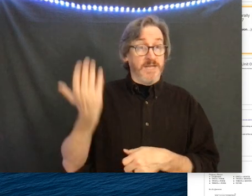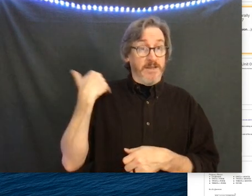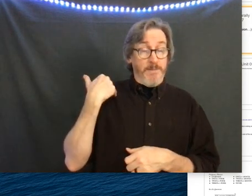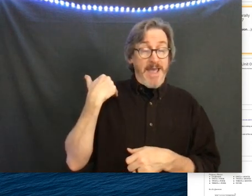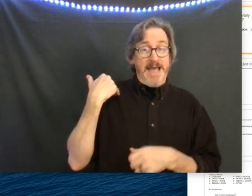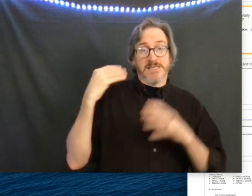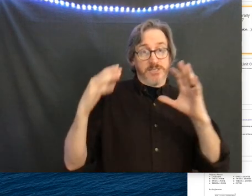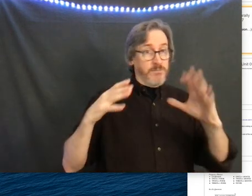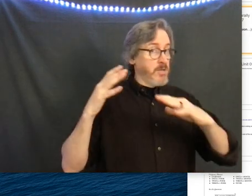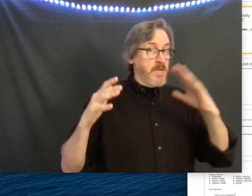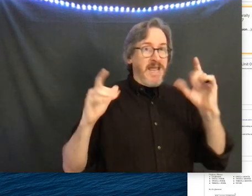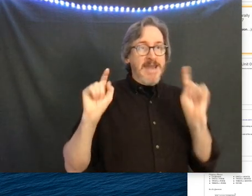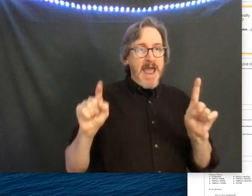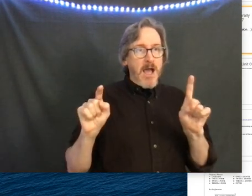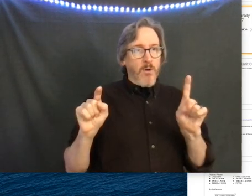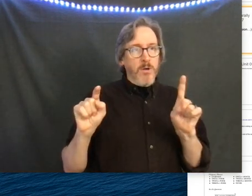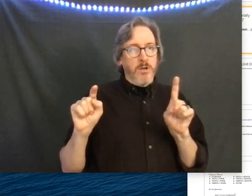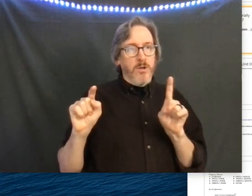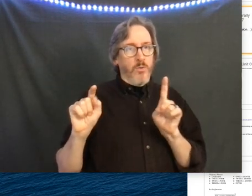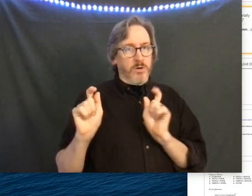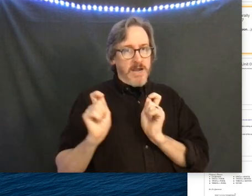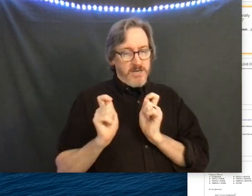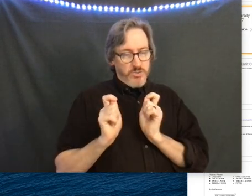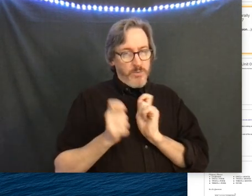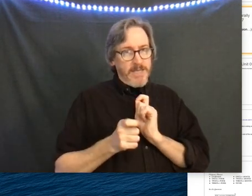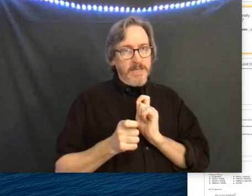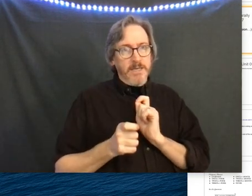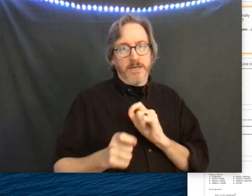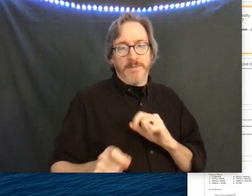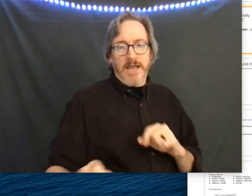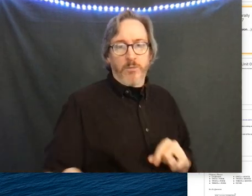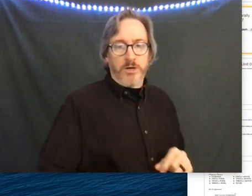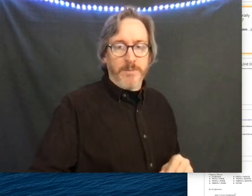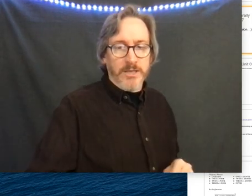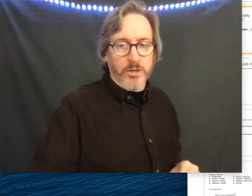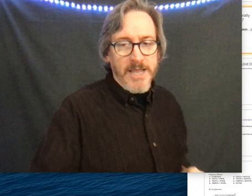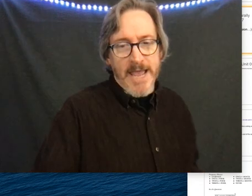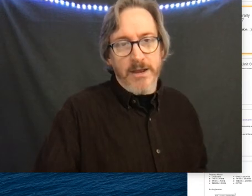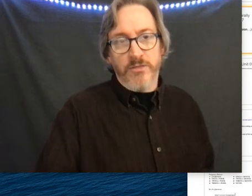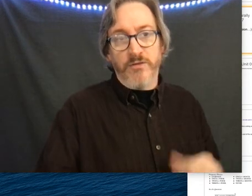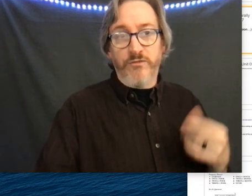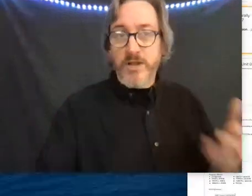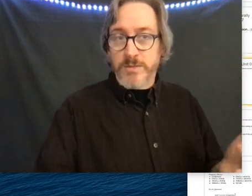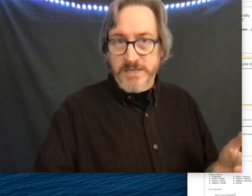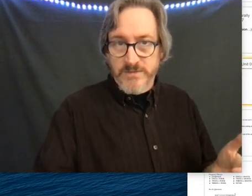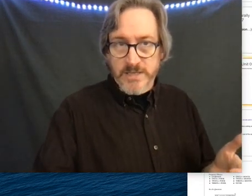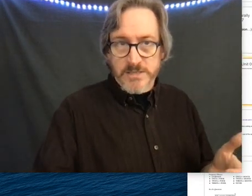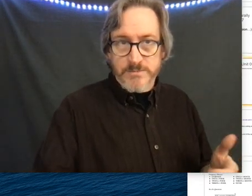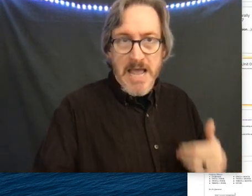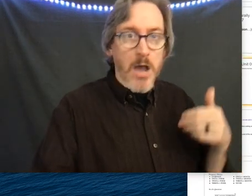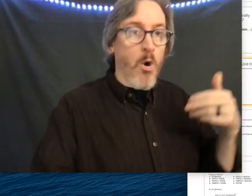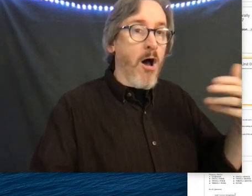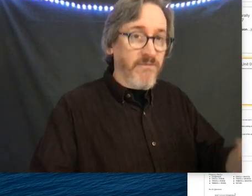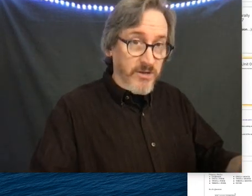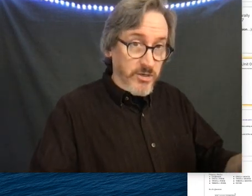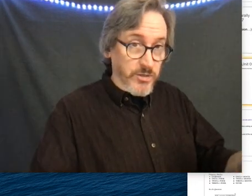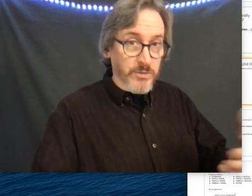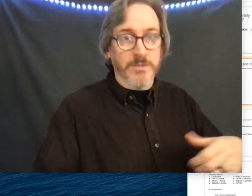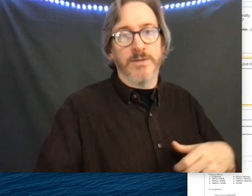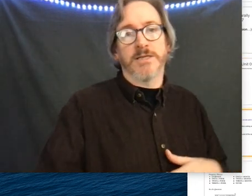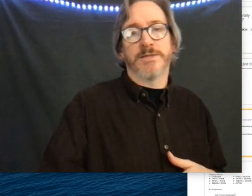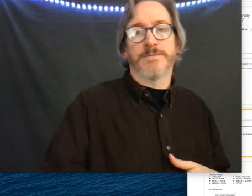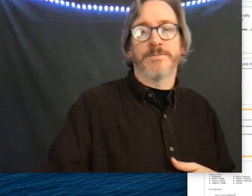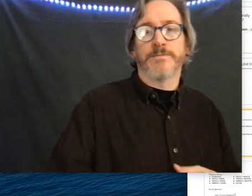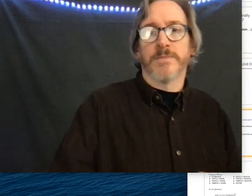if you did it in the past. Now we're kind of tweaking it a little bit and we're going to be looking at the frequency of things. How often do